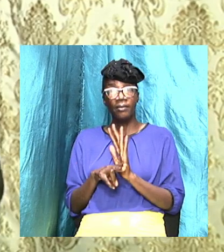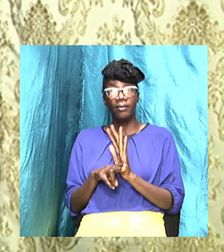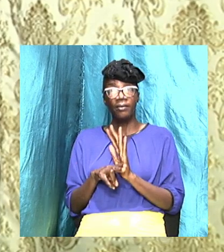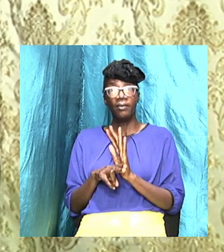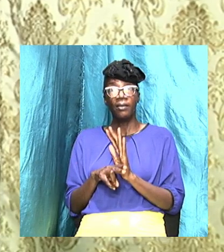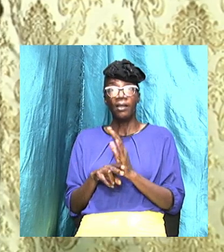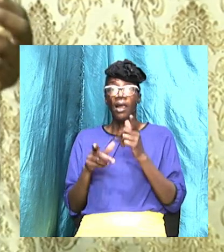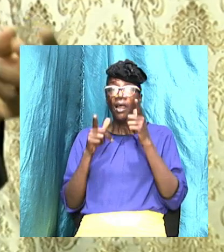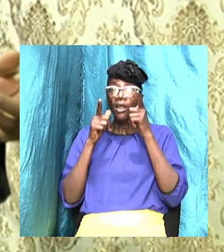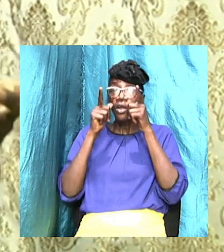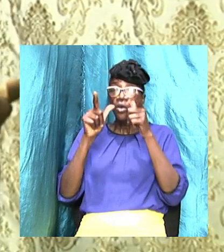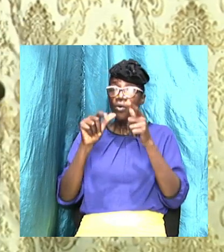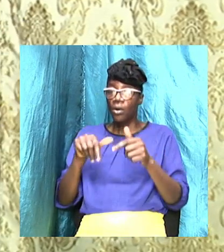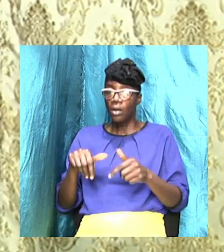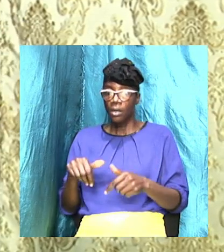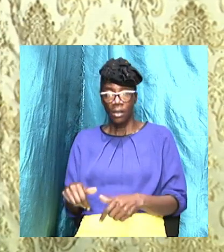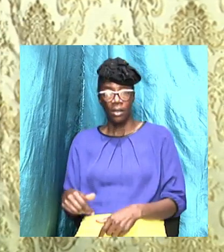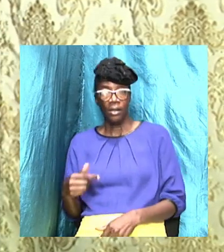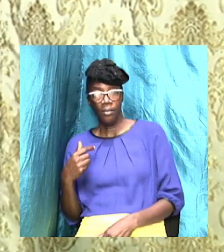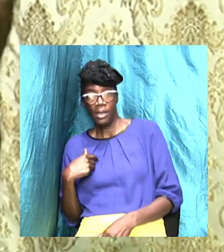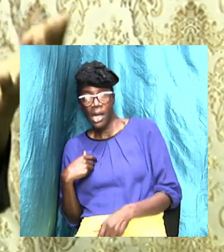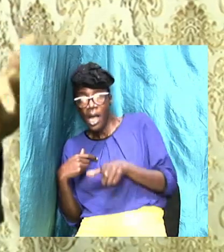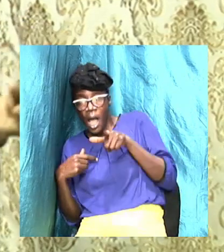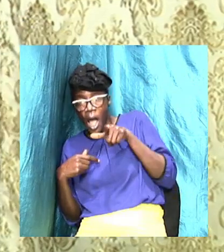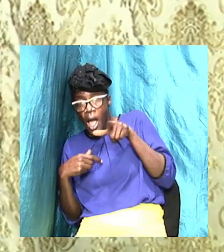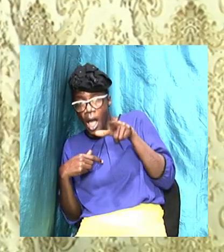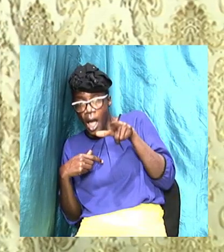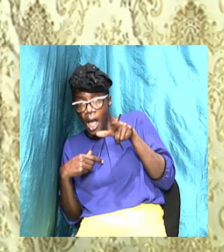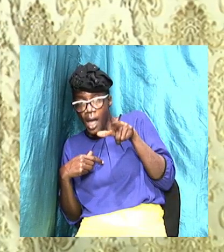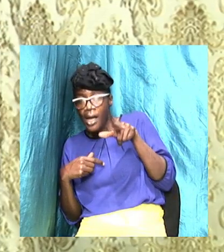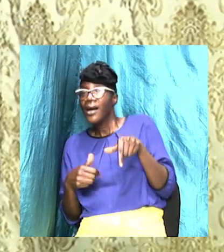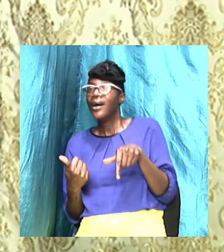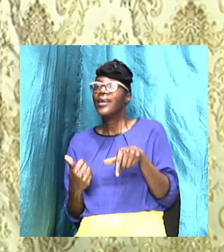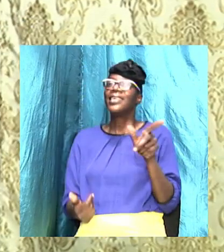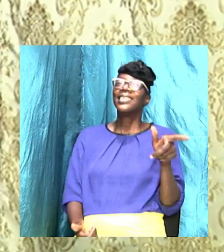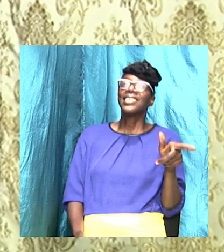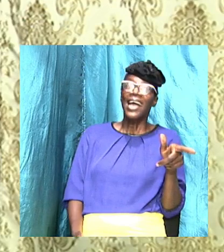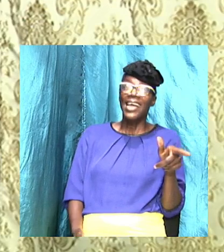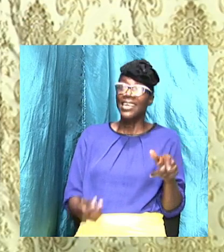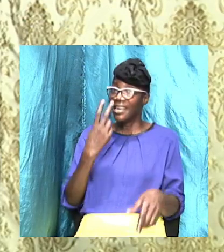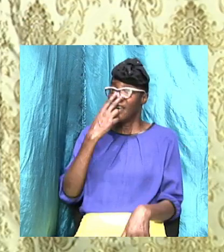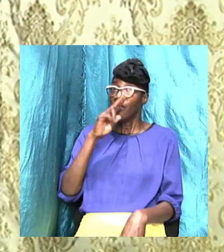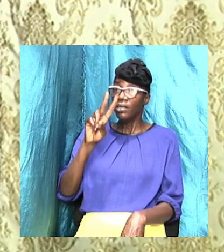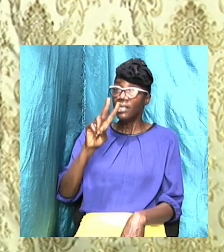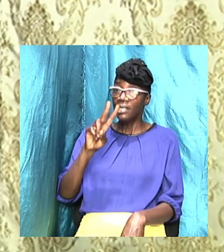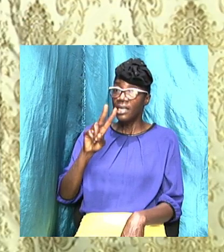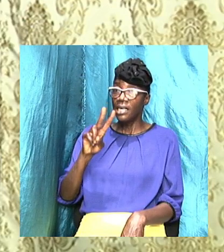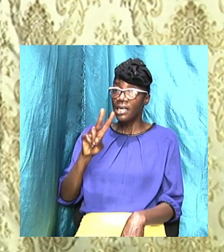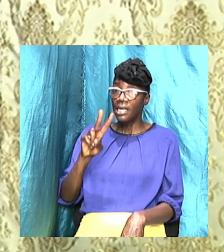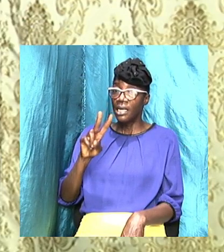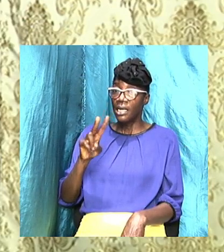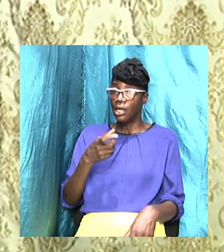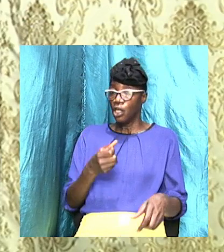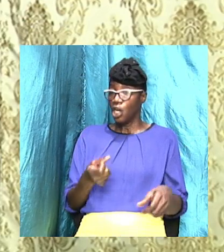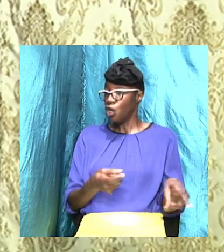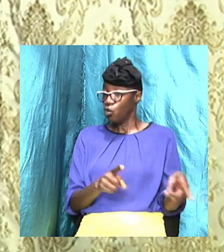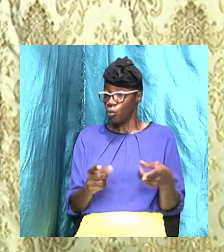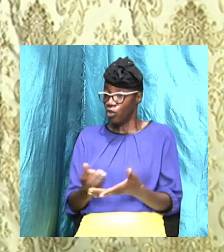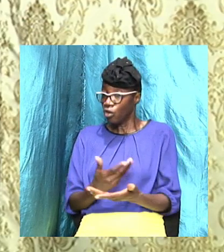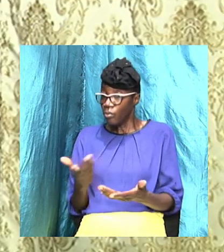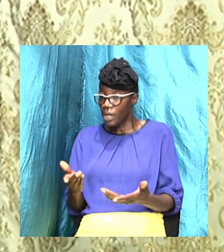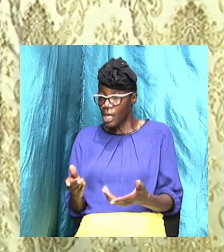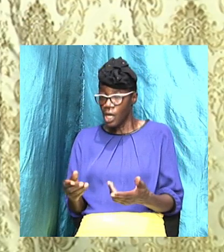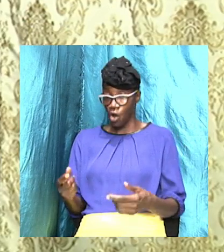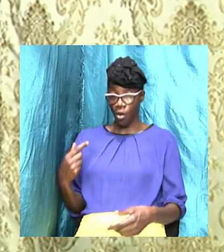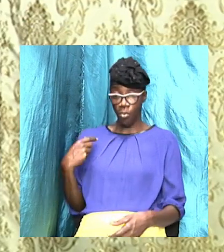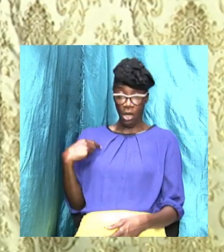If we look on the other side and see that they are doing something, it is upon us to therefore